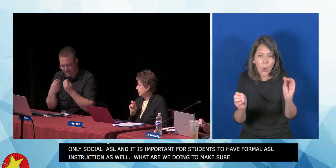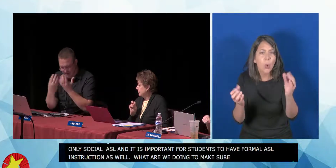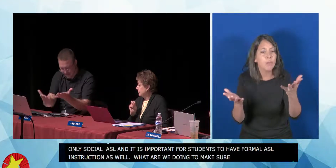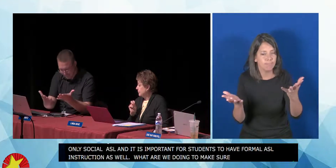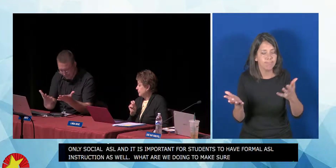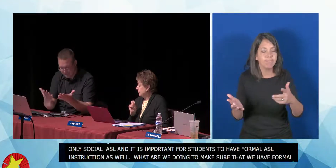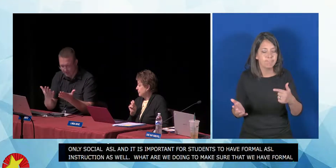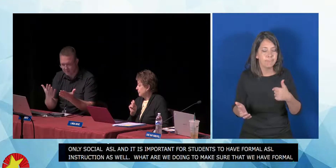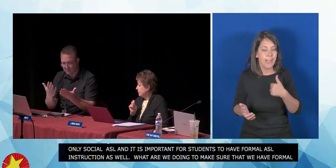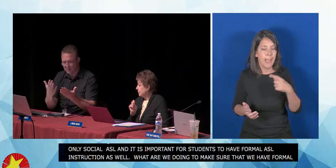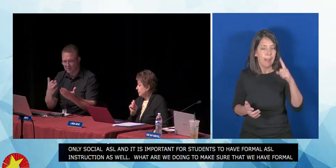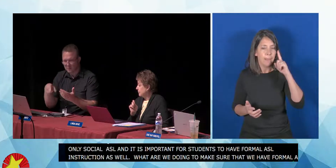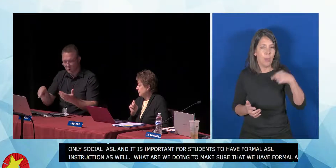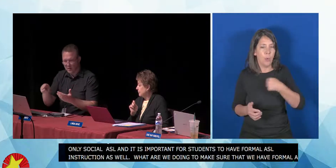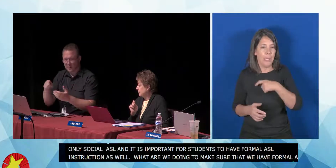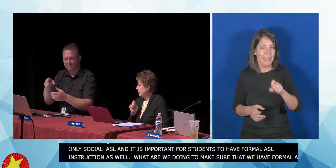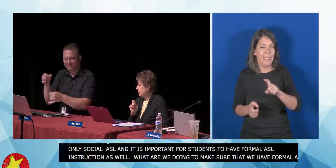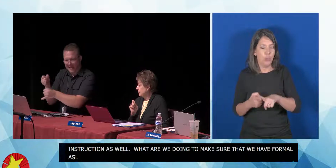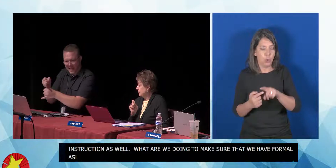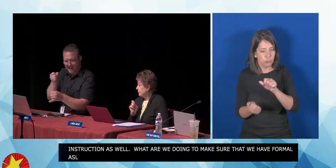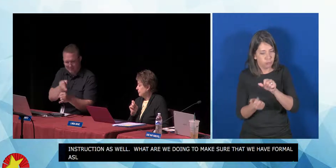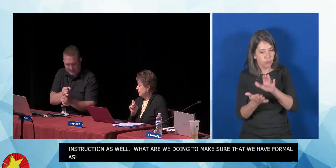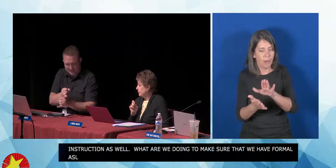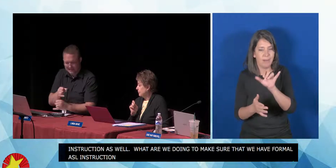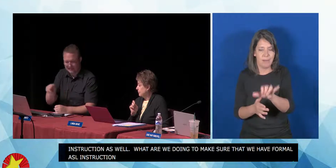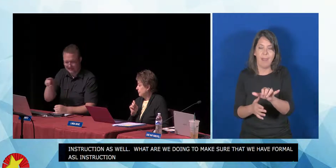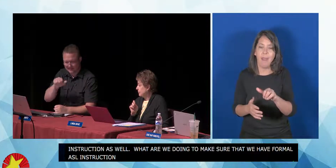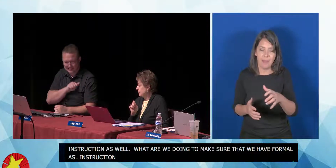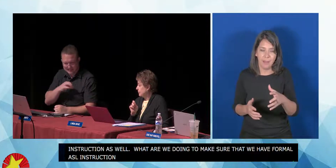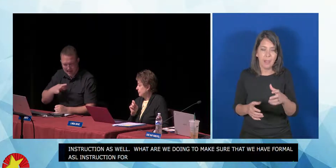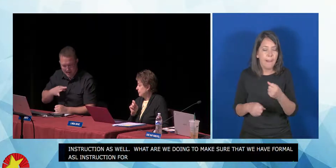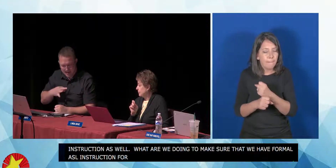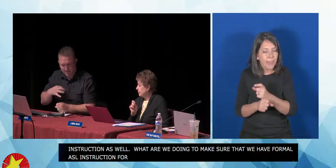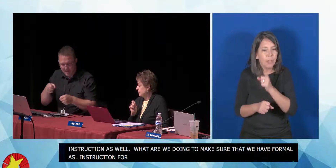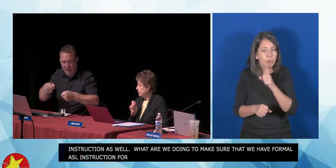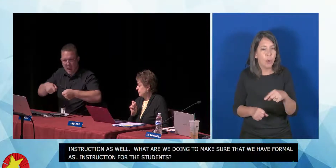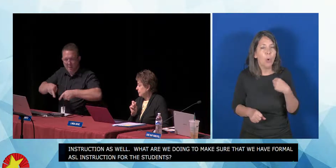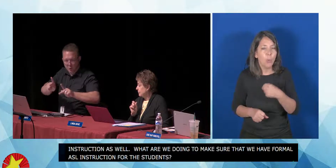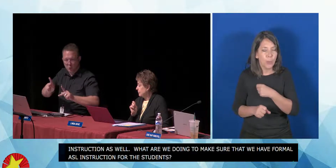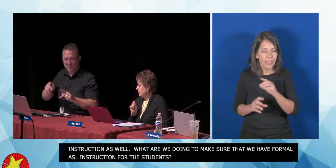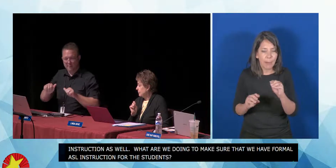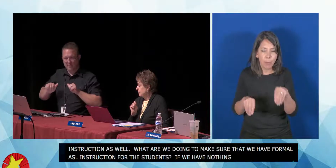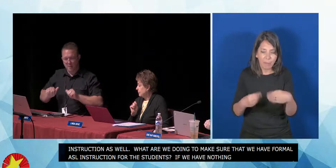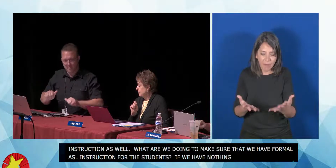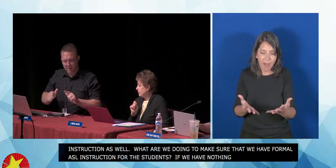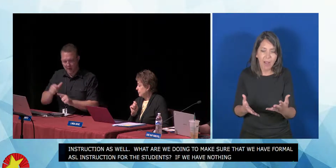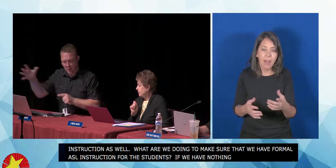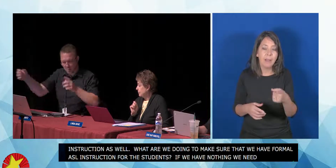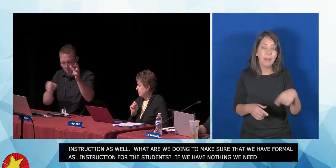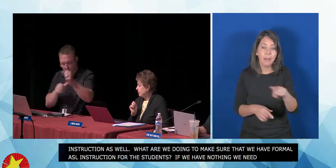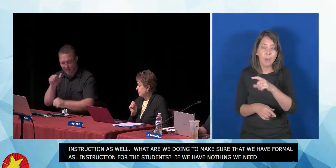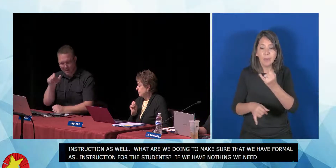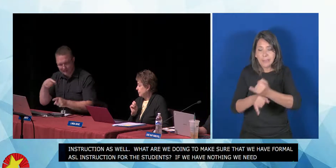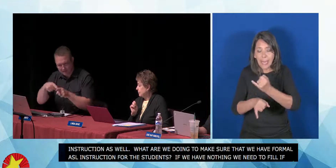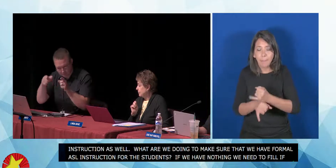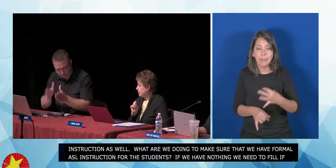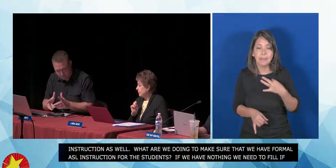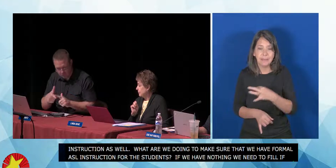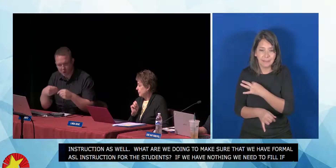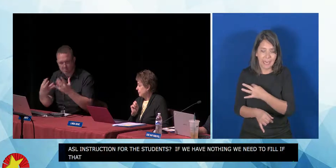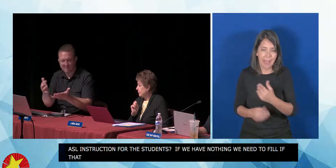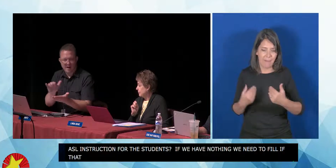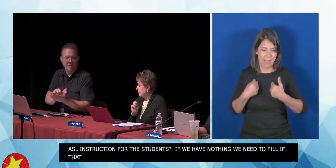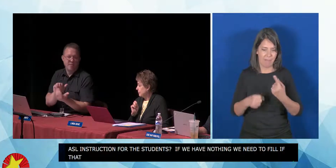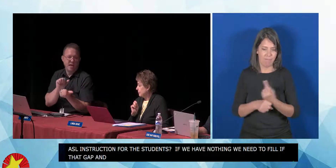to address that gap to ensure that we are providing those campus staff the opportunity